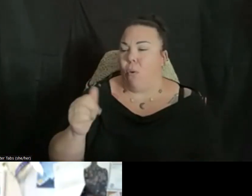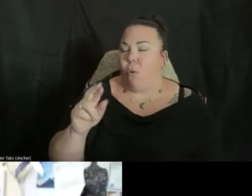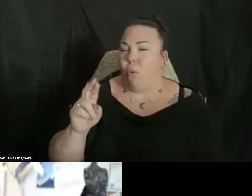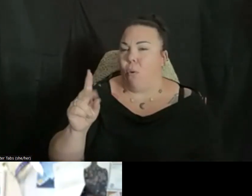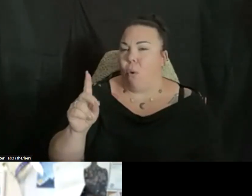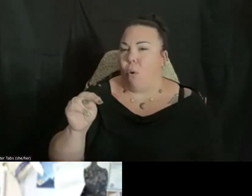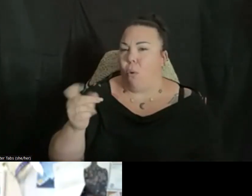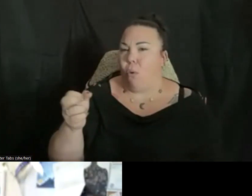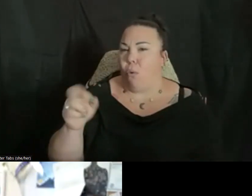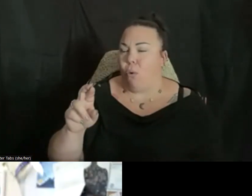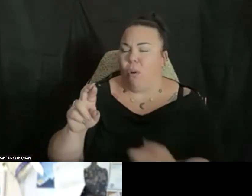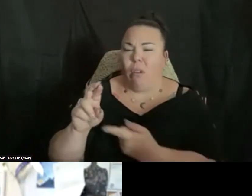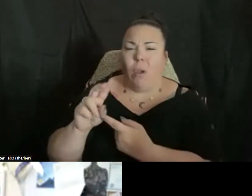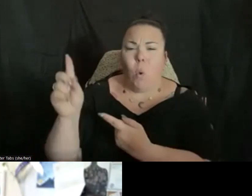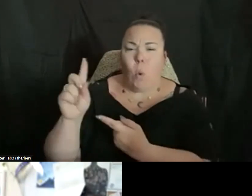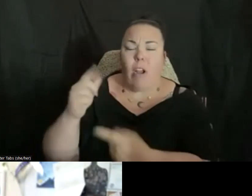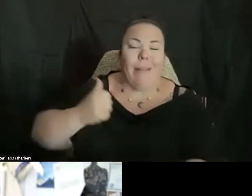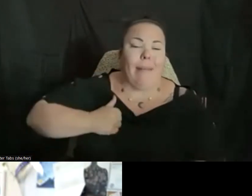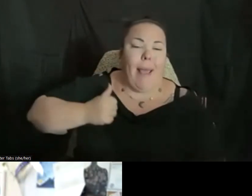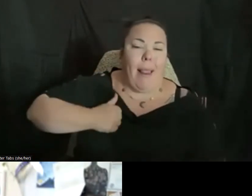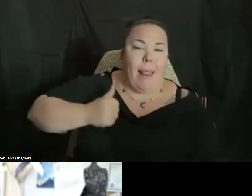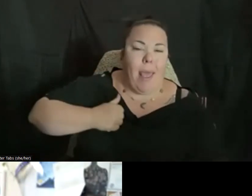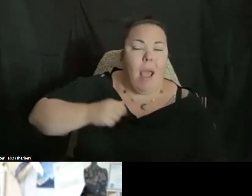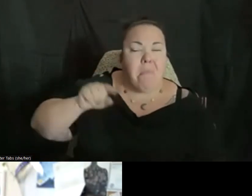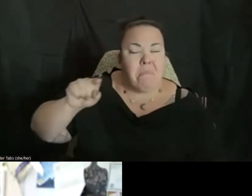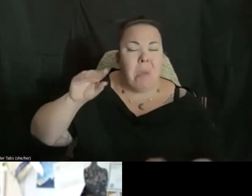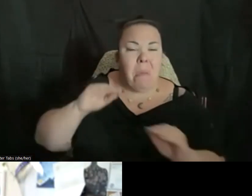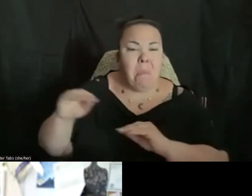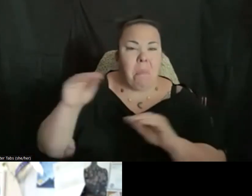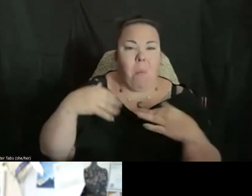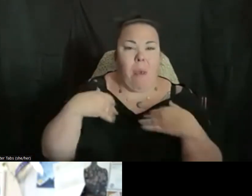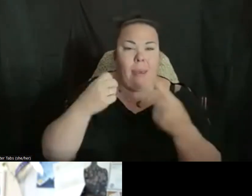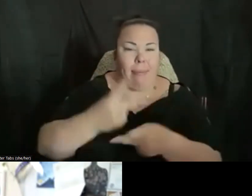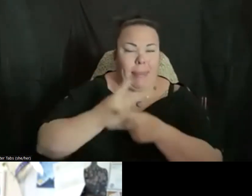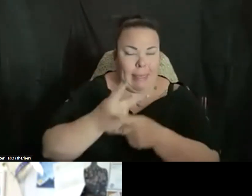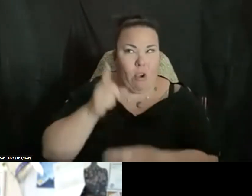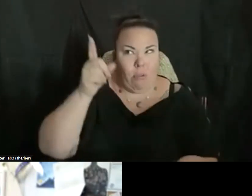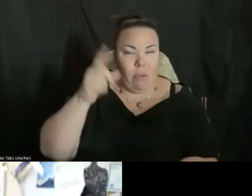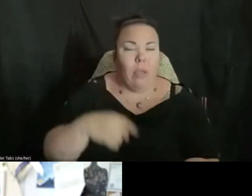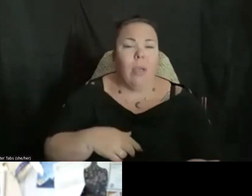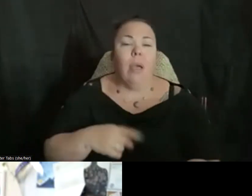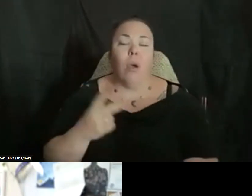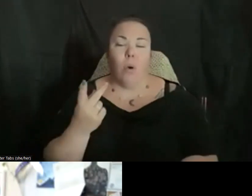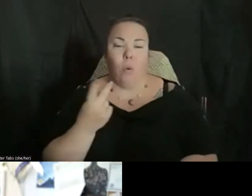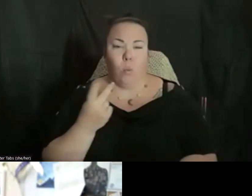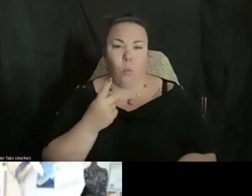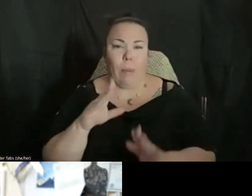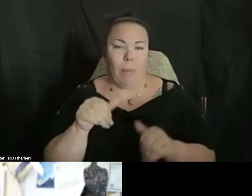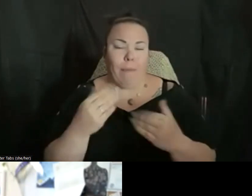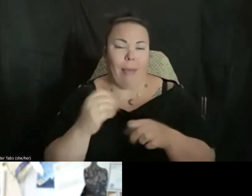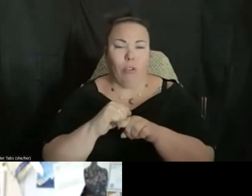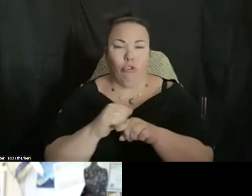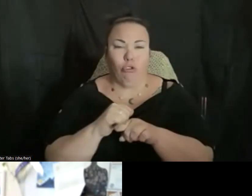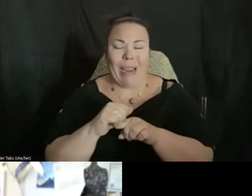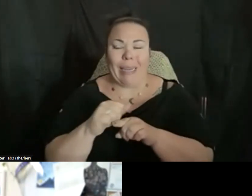two of us provide this training in September, and it's the day before the conference starts. We also do one,